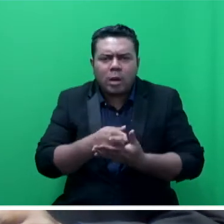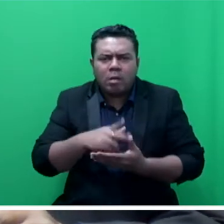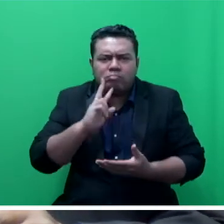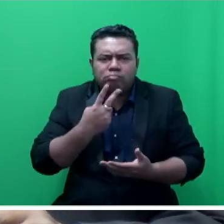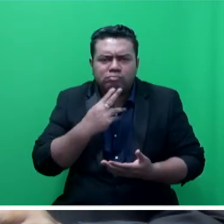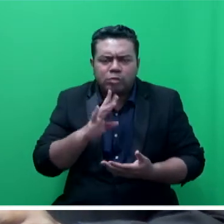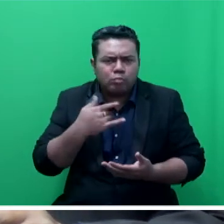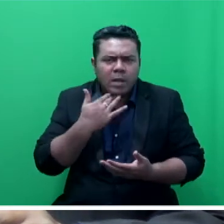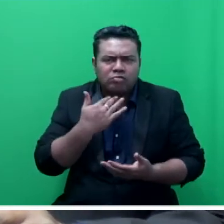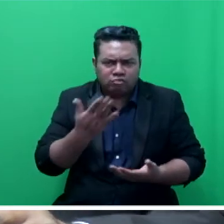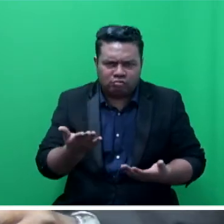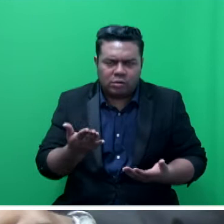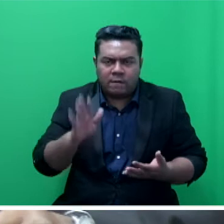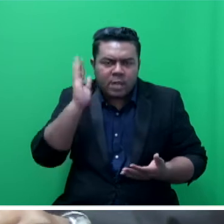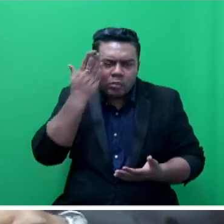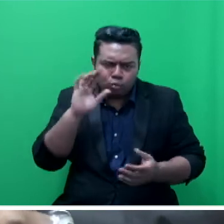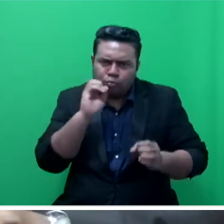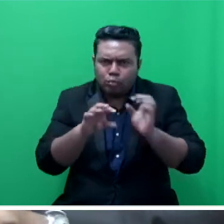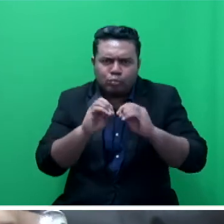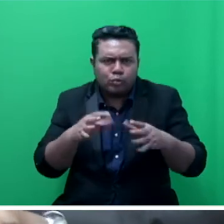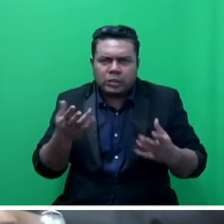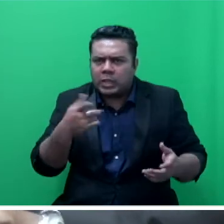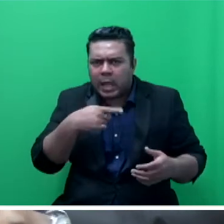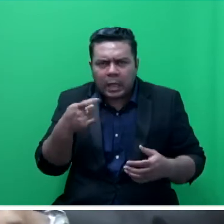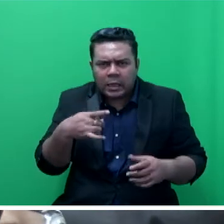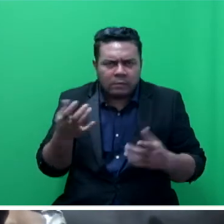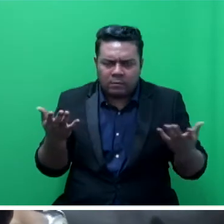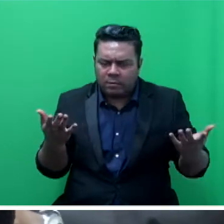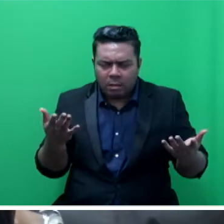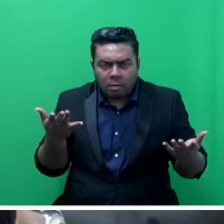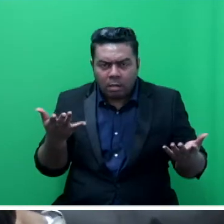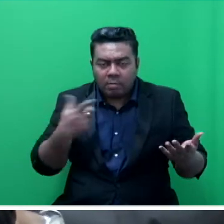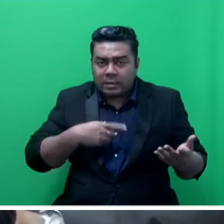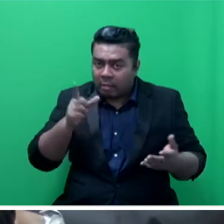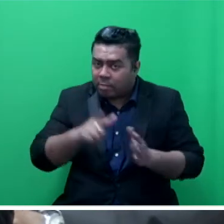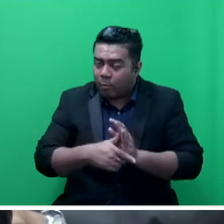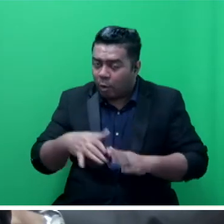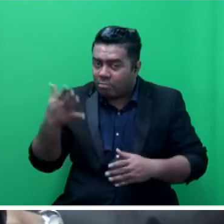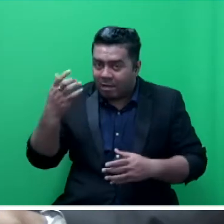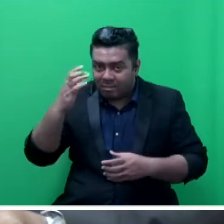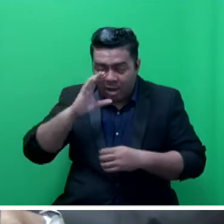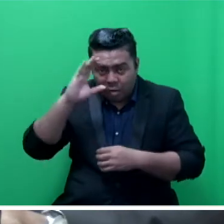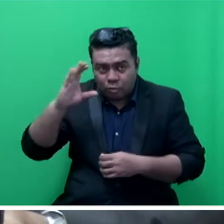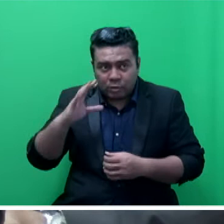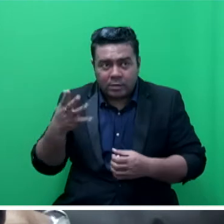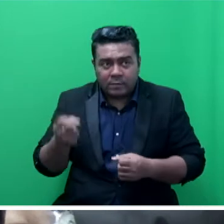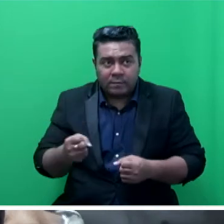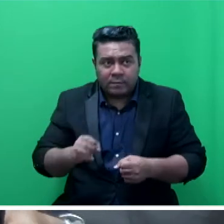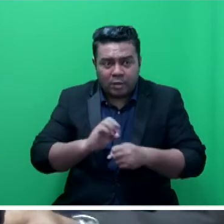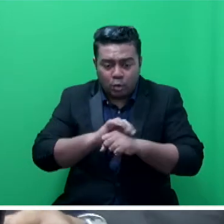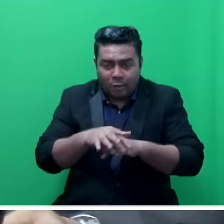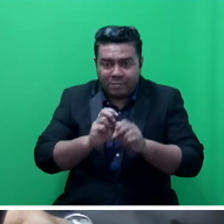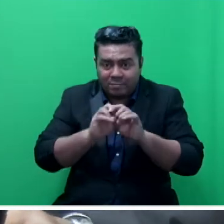Facebook page, Mr. Speaker, sir. This was the time when the country was dealing with